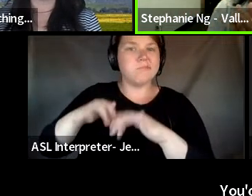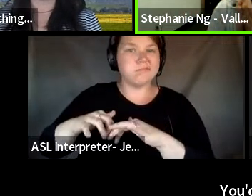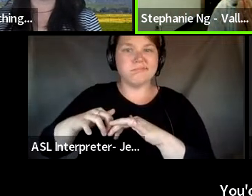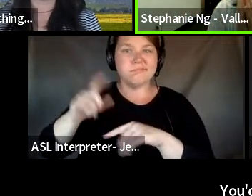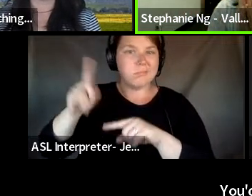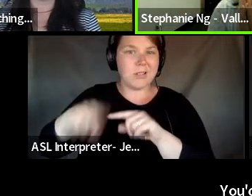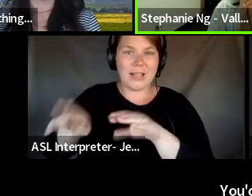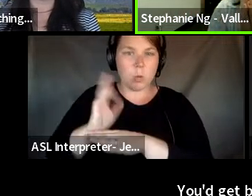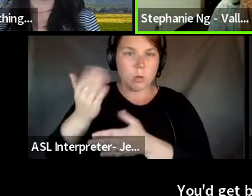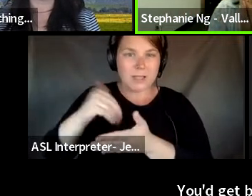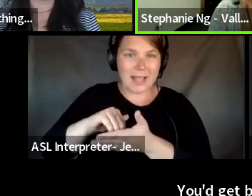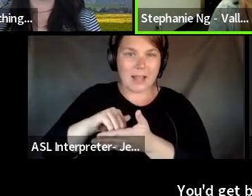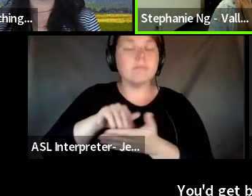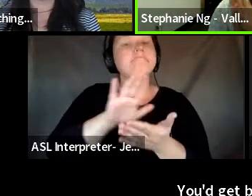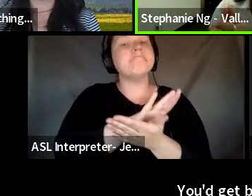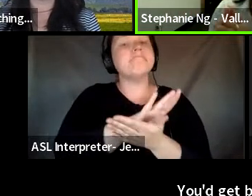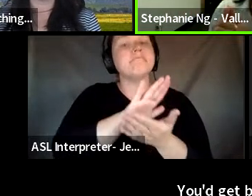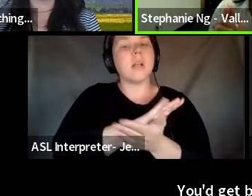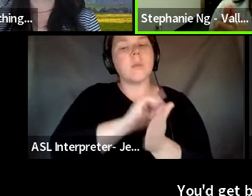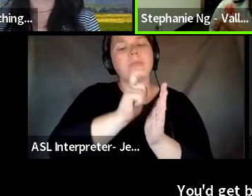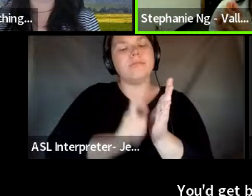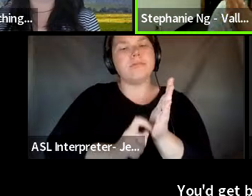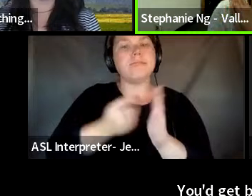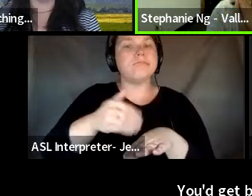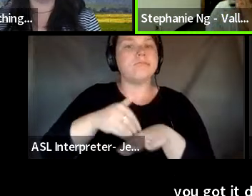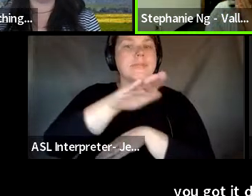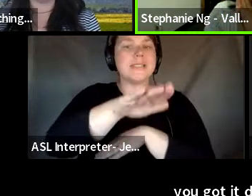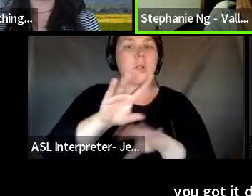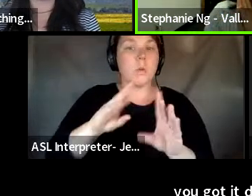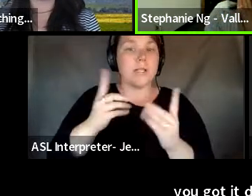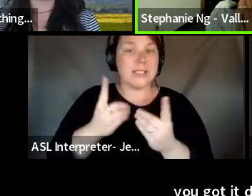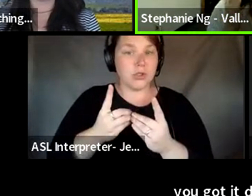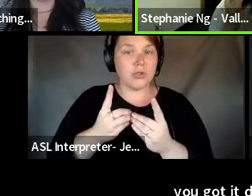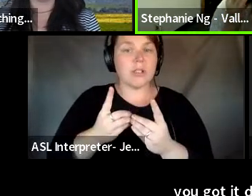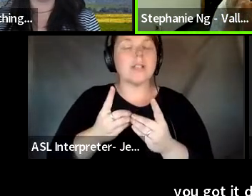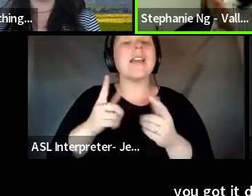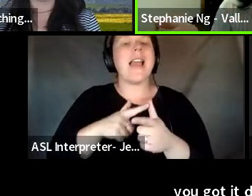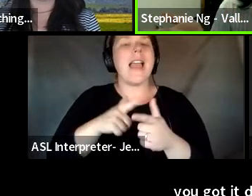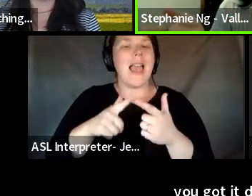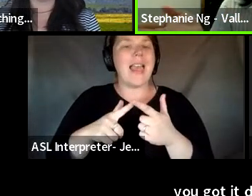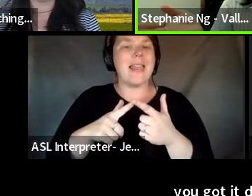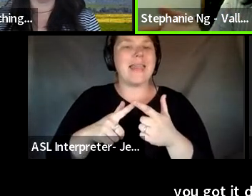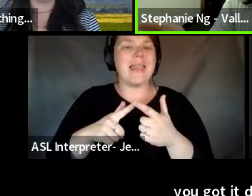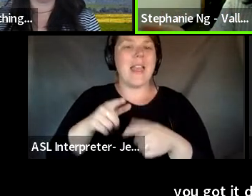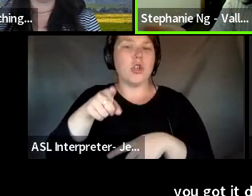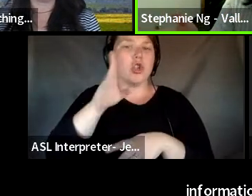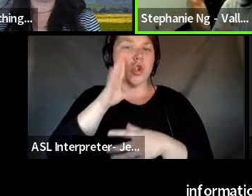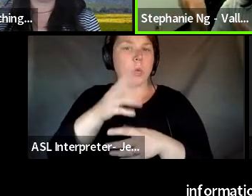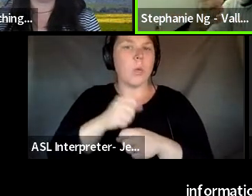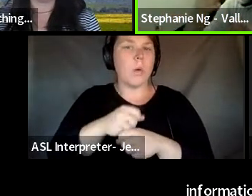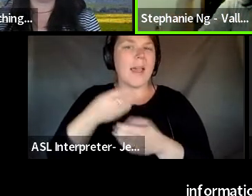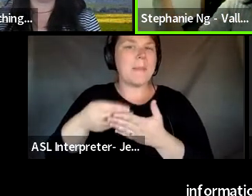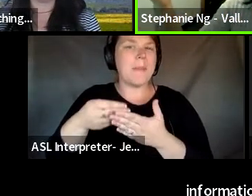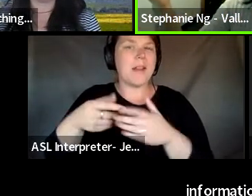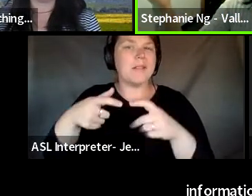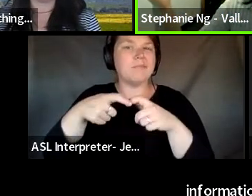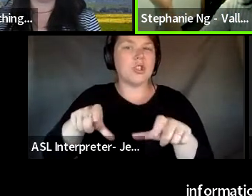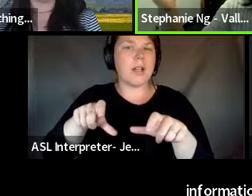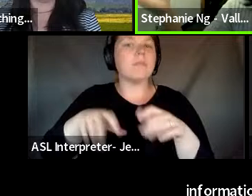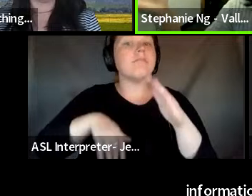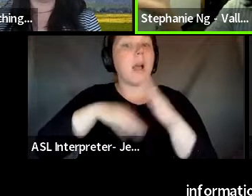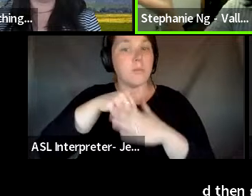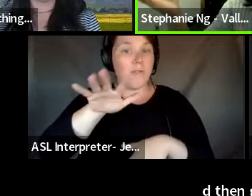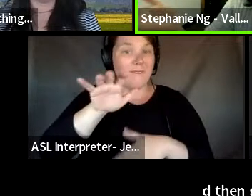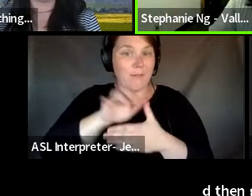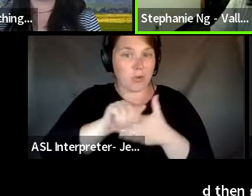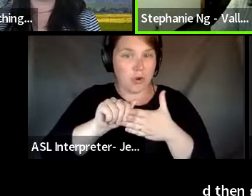get that packet together of information, submit it to the district, and then you'd then get that funding, up to the $500,